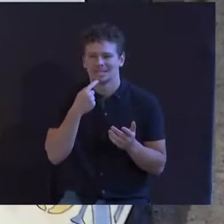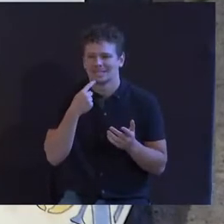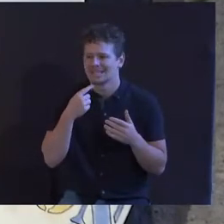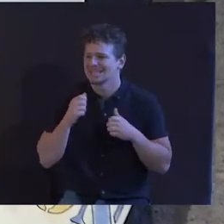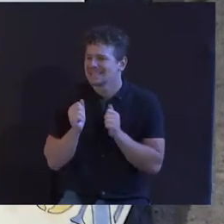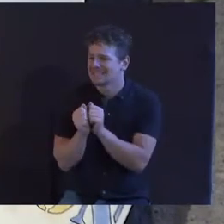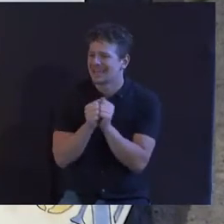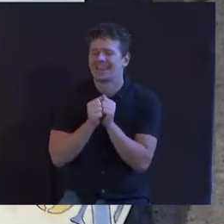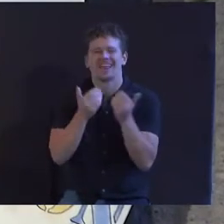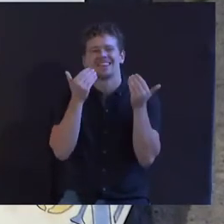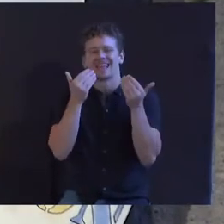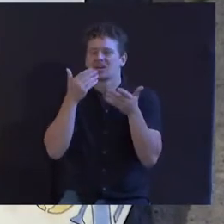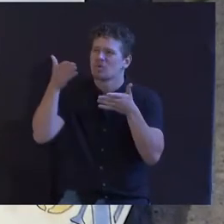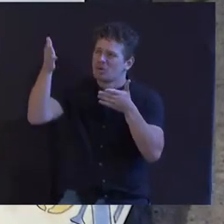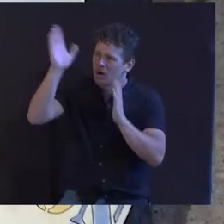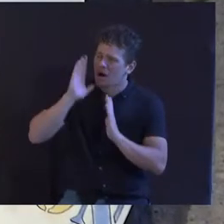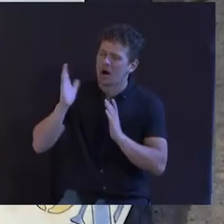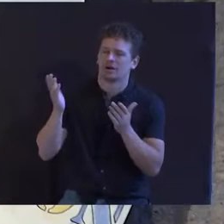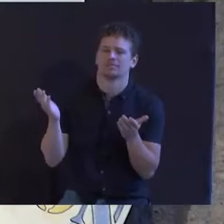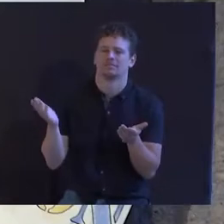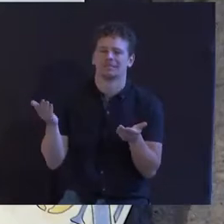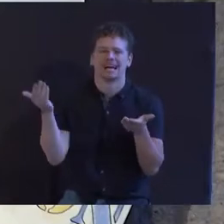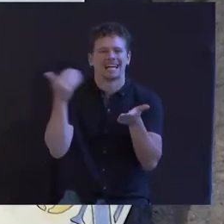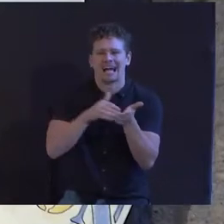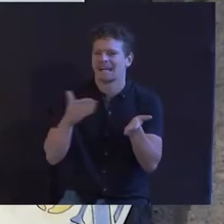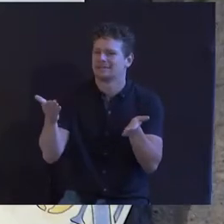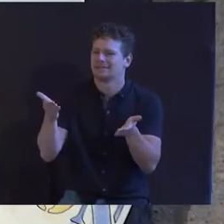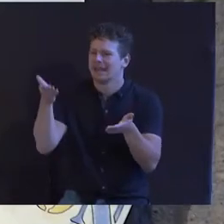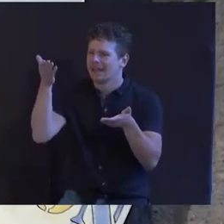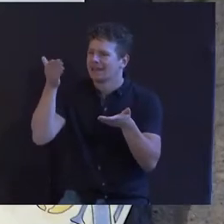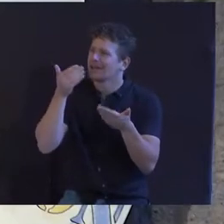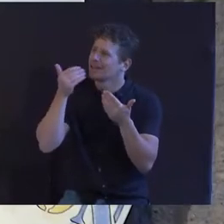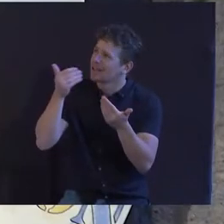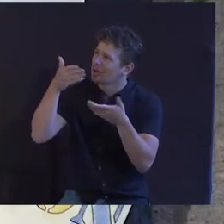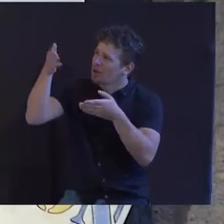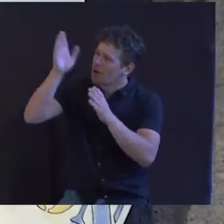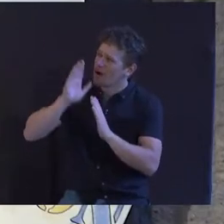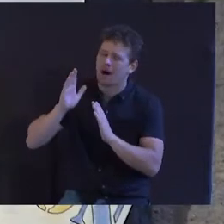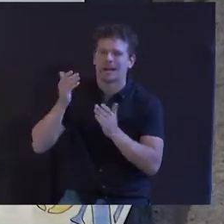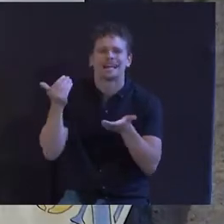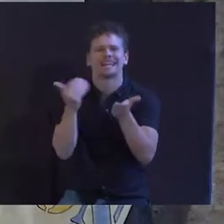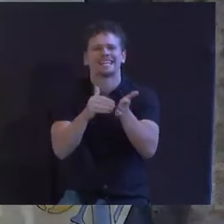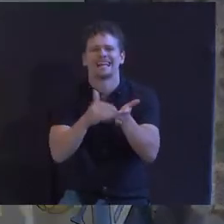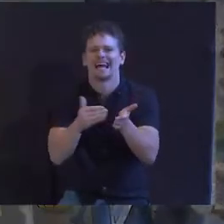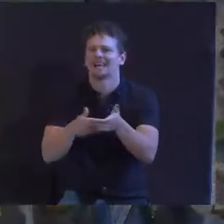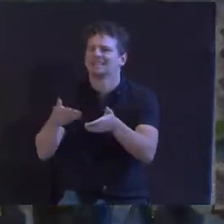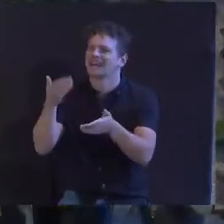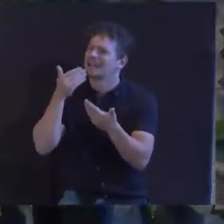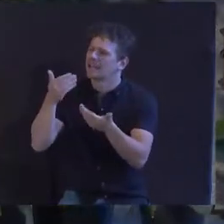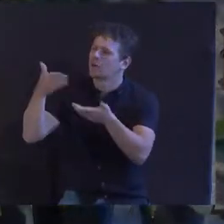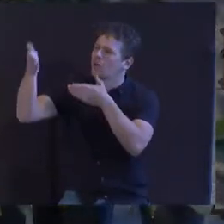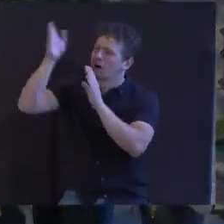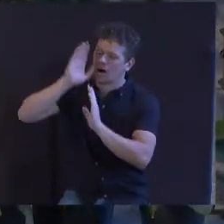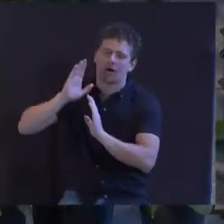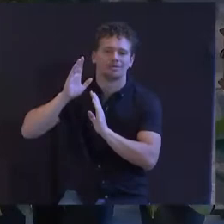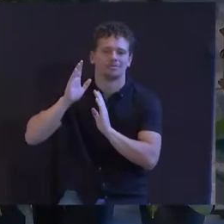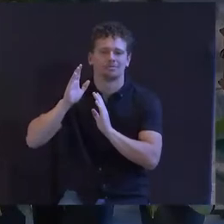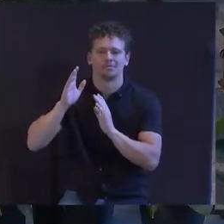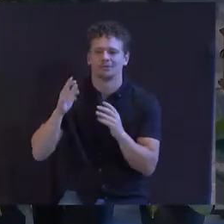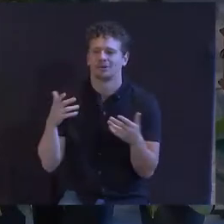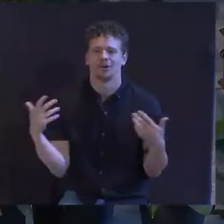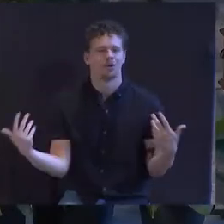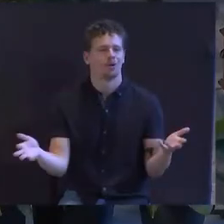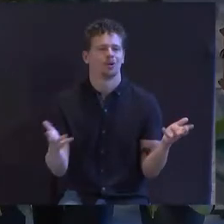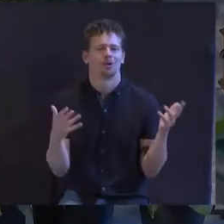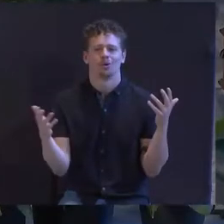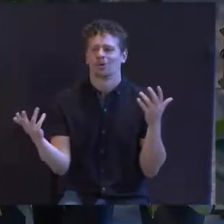God. Together, thank you, God. Again, thank you, God. And yet again, thank you, God.